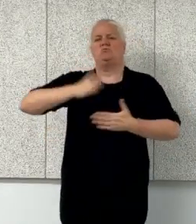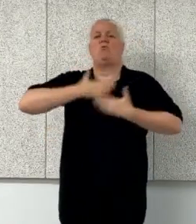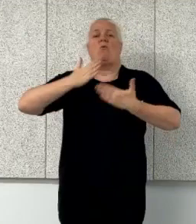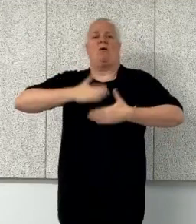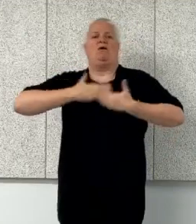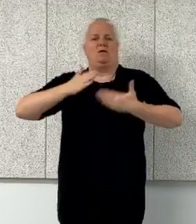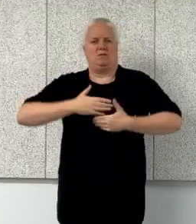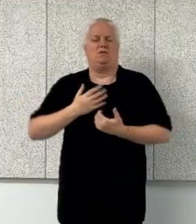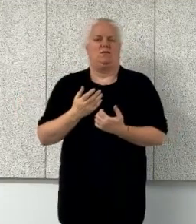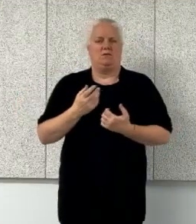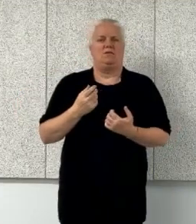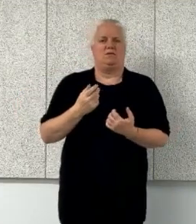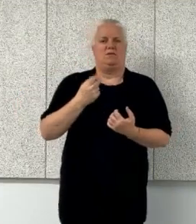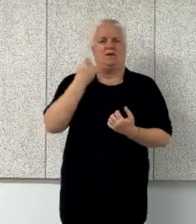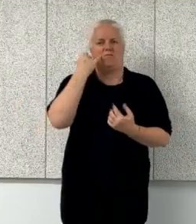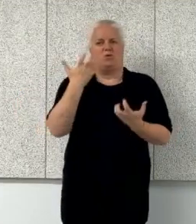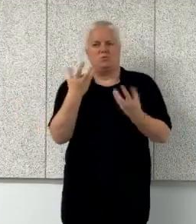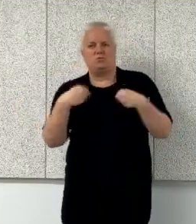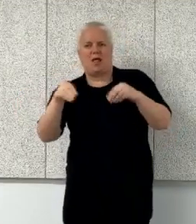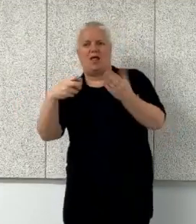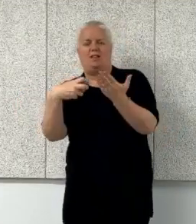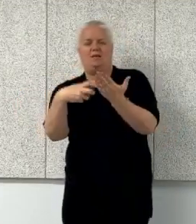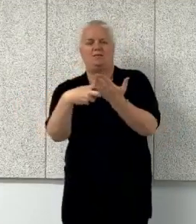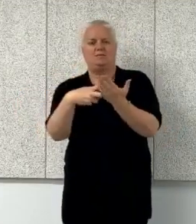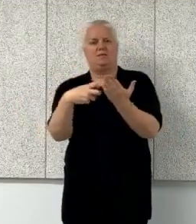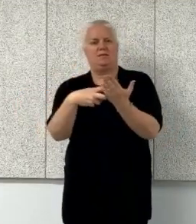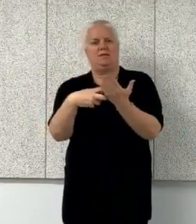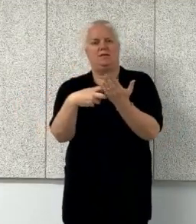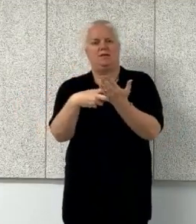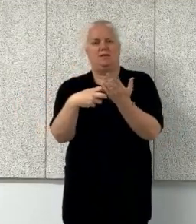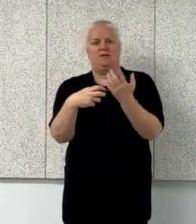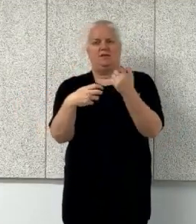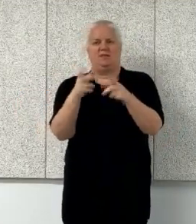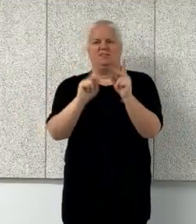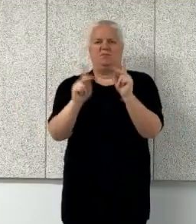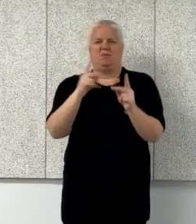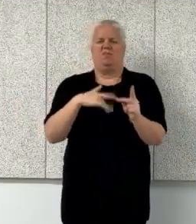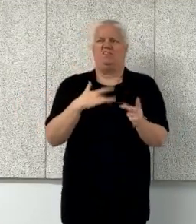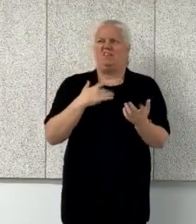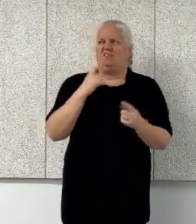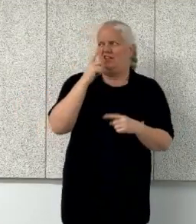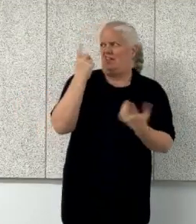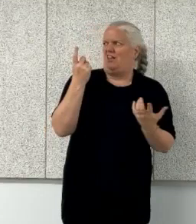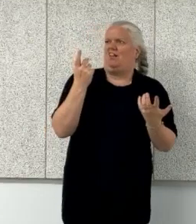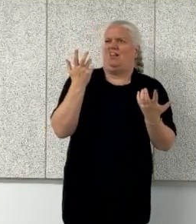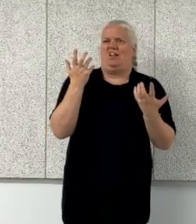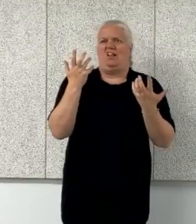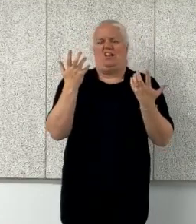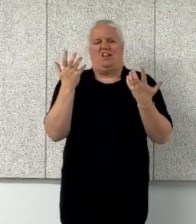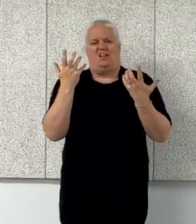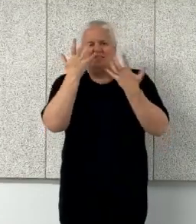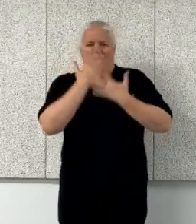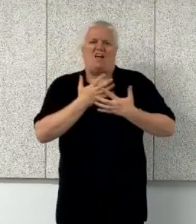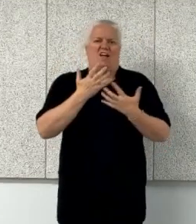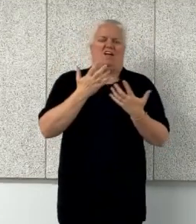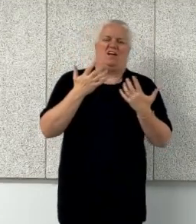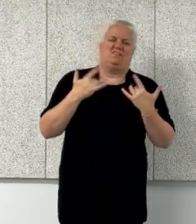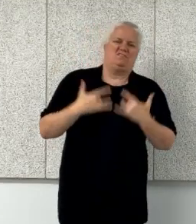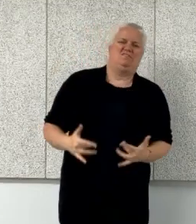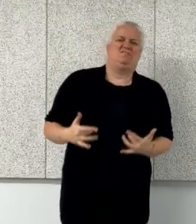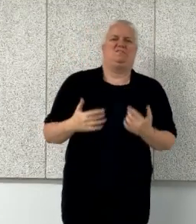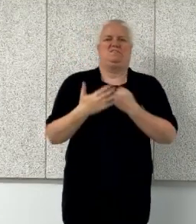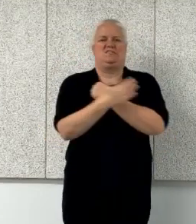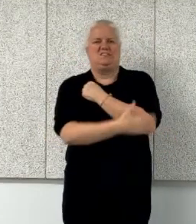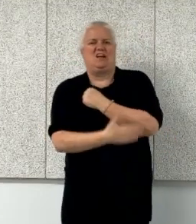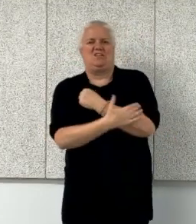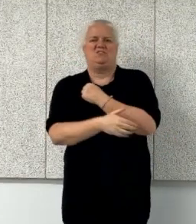now, to get out of this kind of collective, whatever you want to call it right now. Like, yeah, I do feel like the country is in a collective stupor at the moment around a